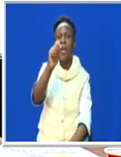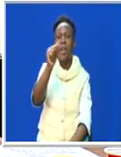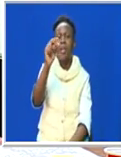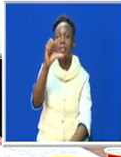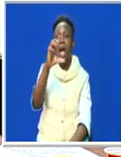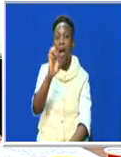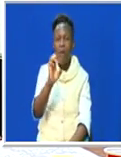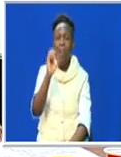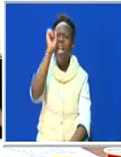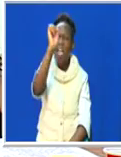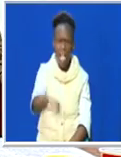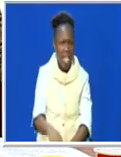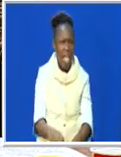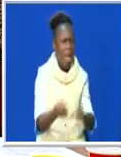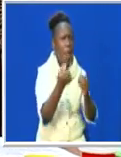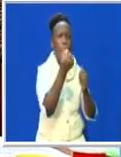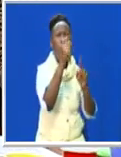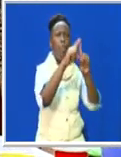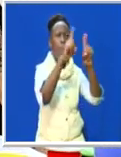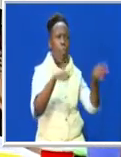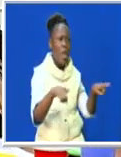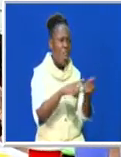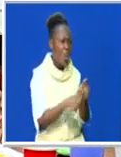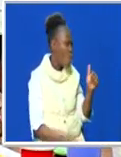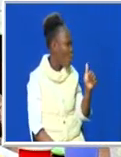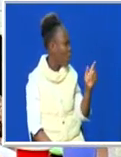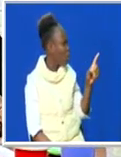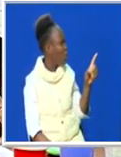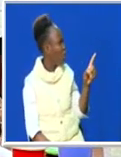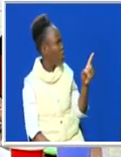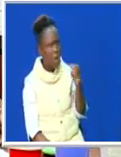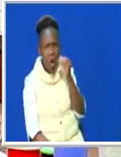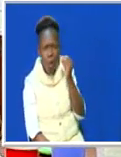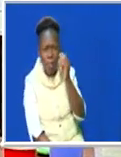The windows, what shape are your windows?